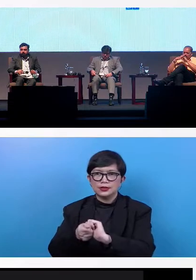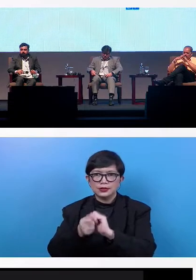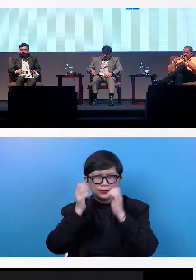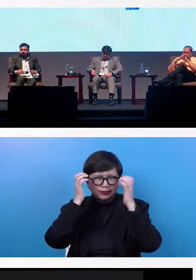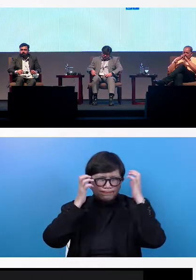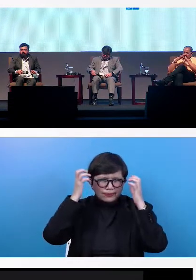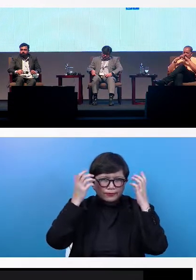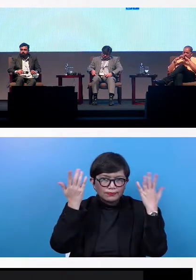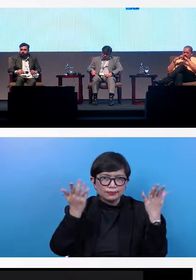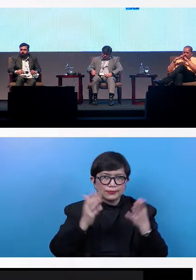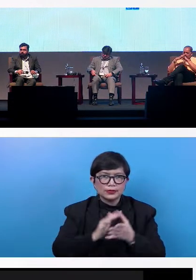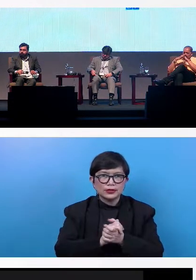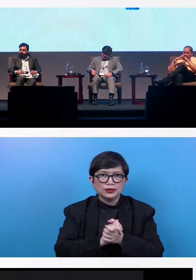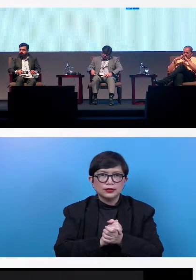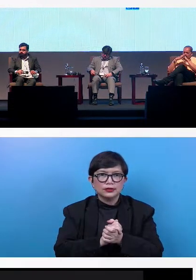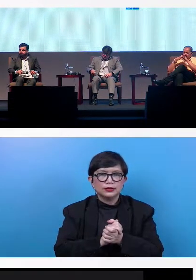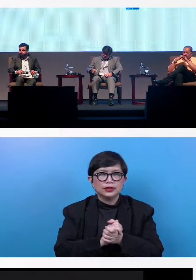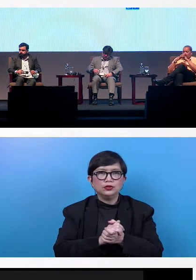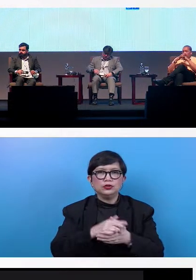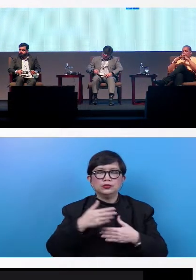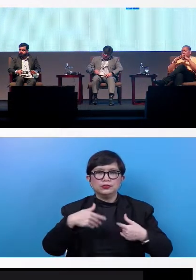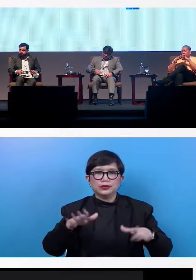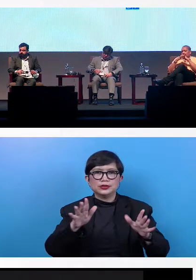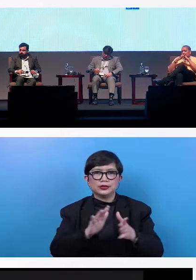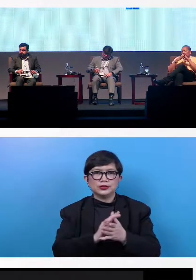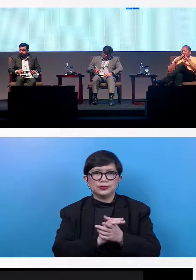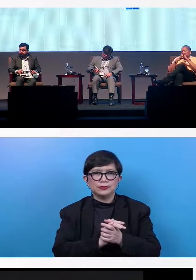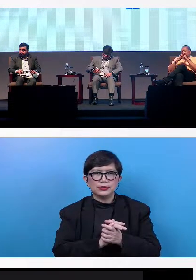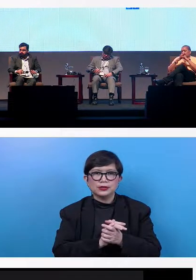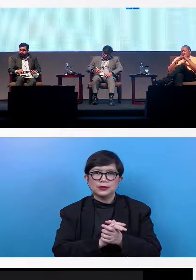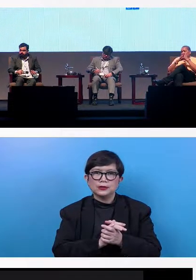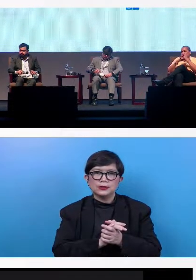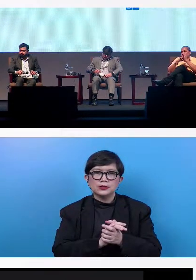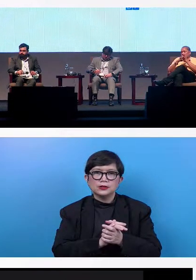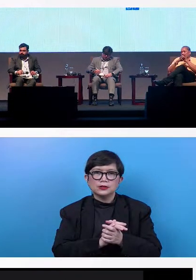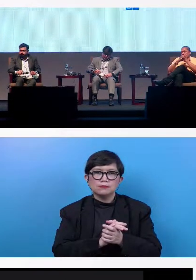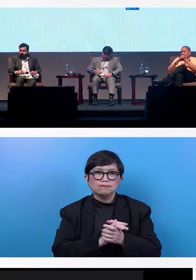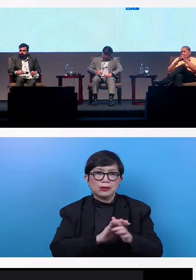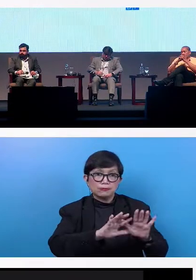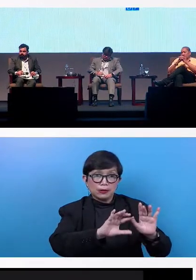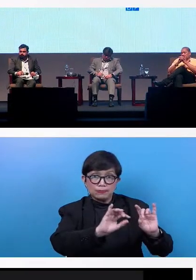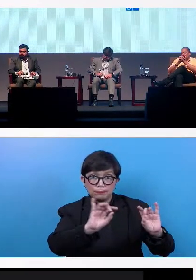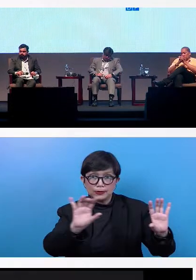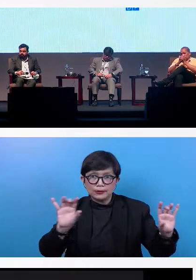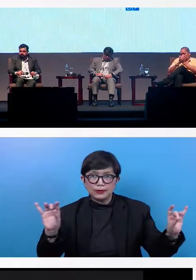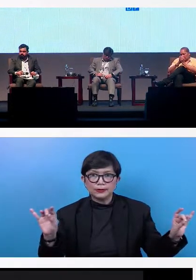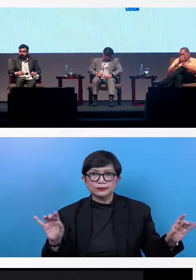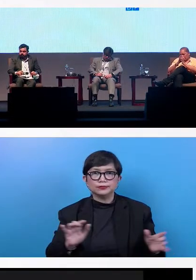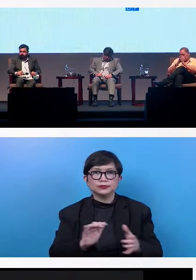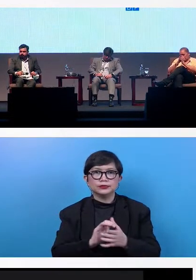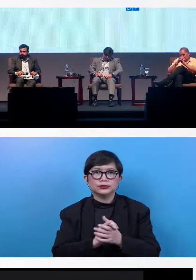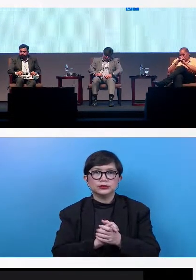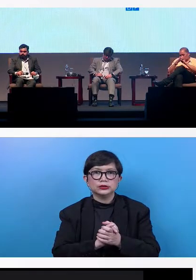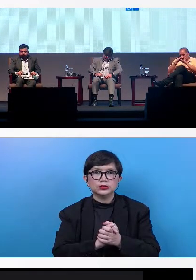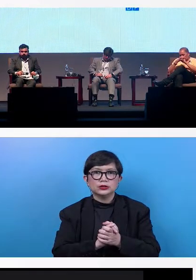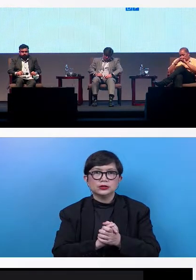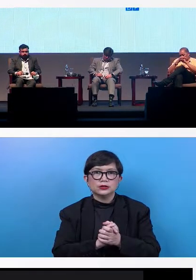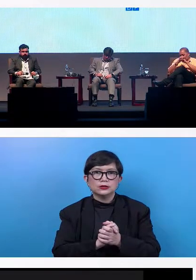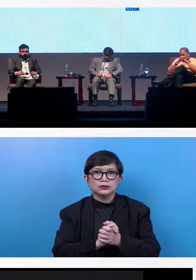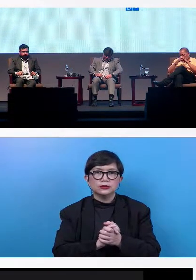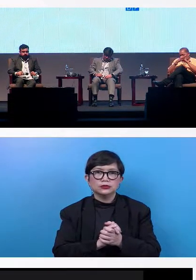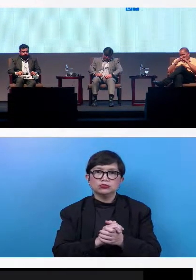while social media and other tools like that are still reaching much of the world,